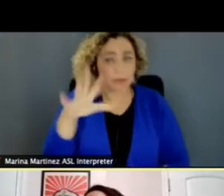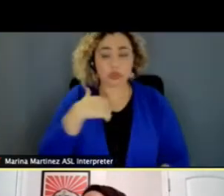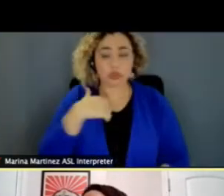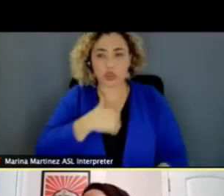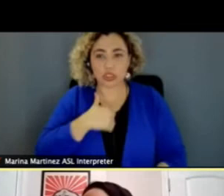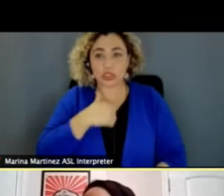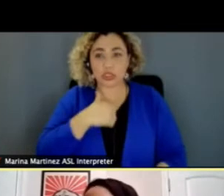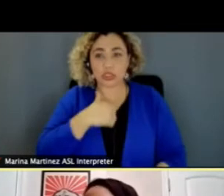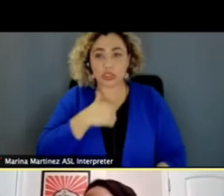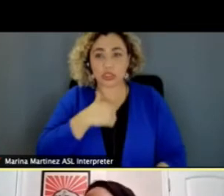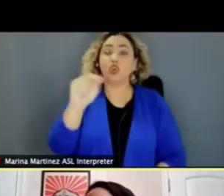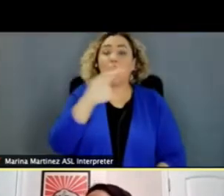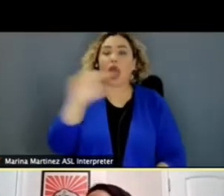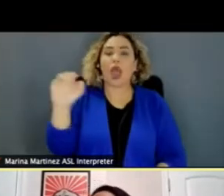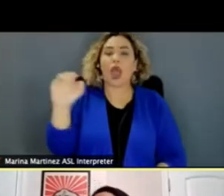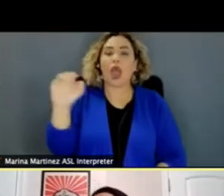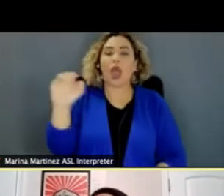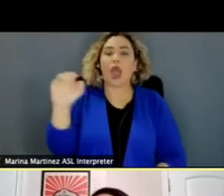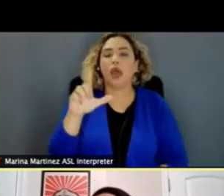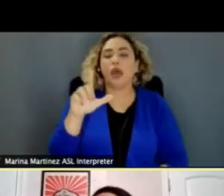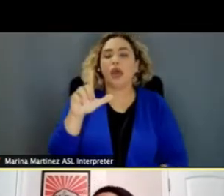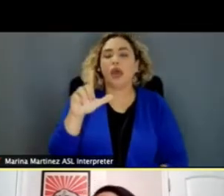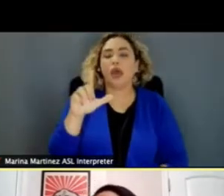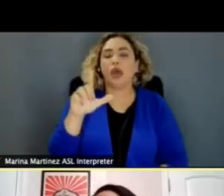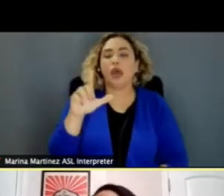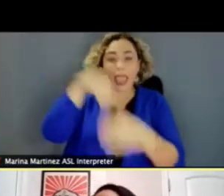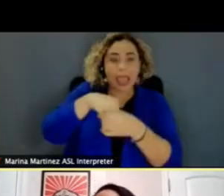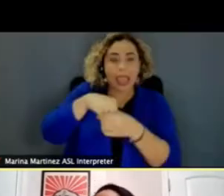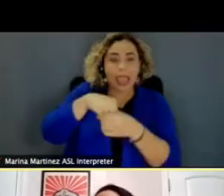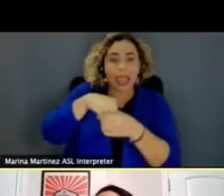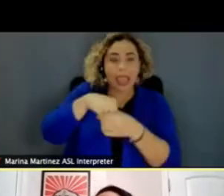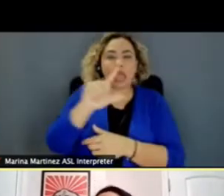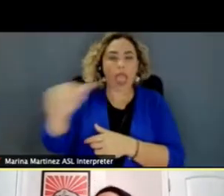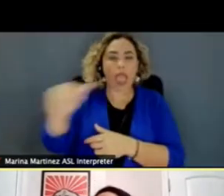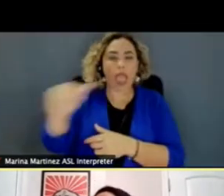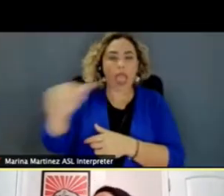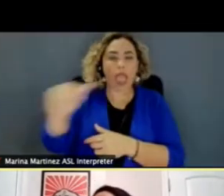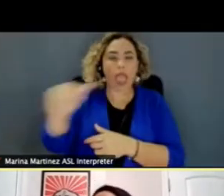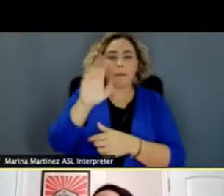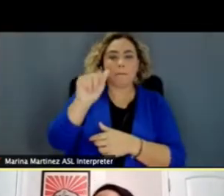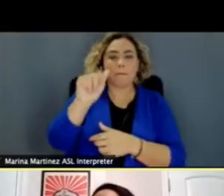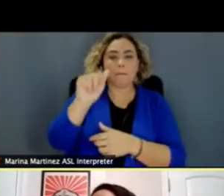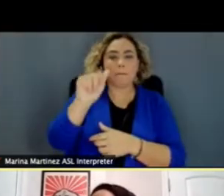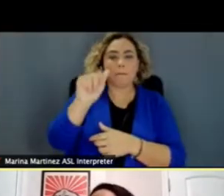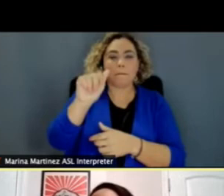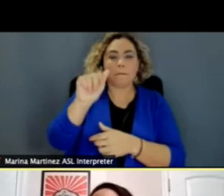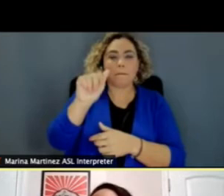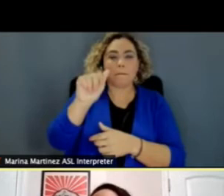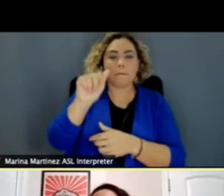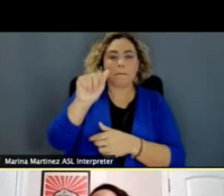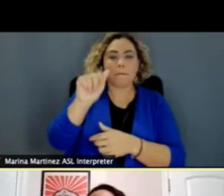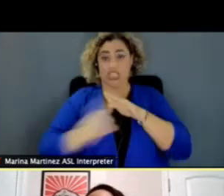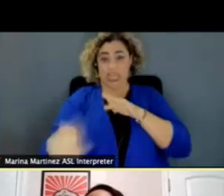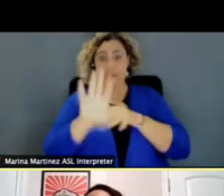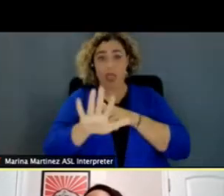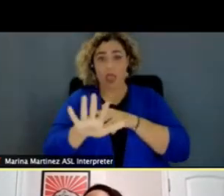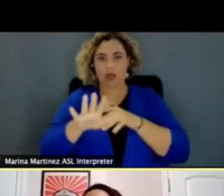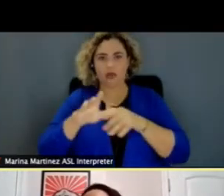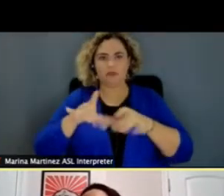John and Bridget Lyon plantation in Baton Rouge, Louisiana. And he